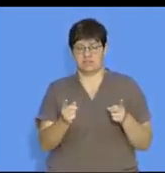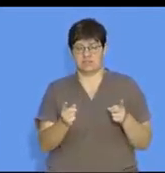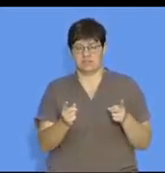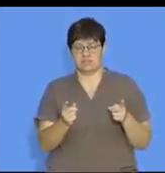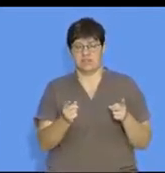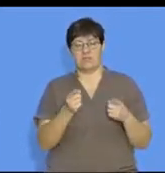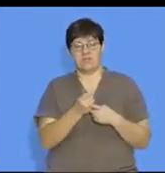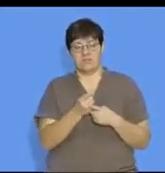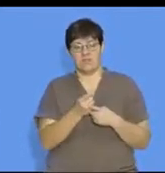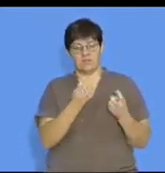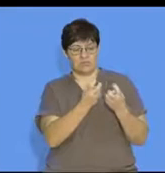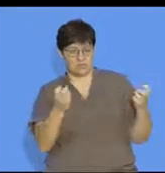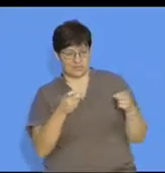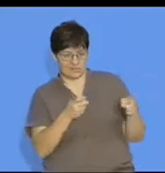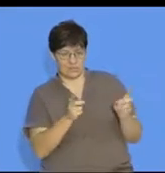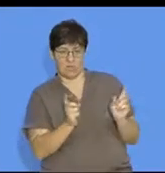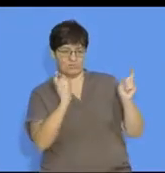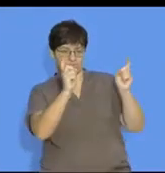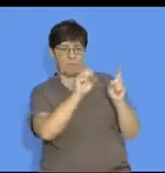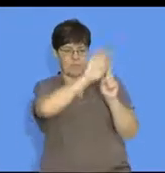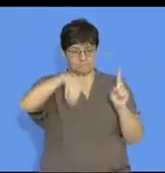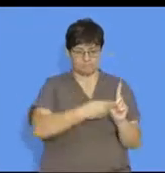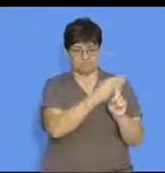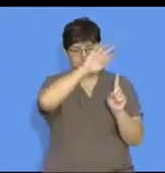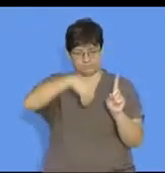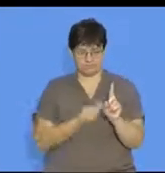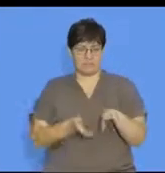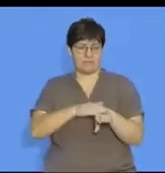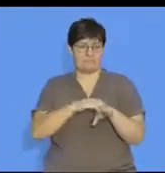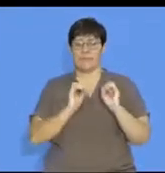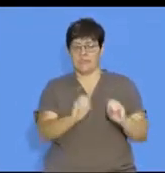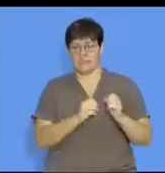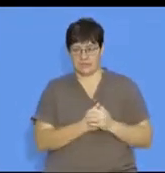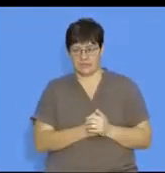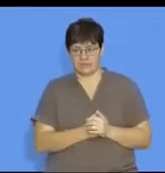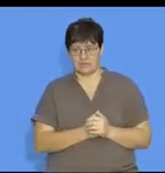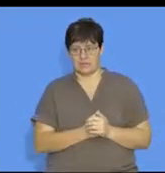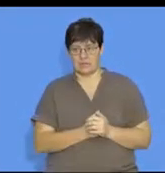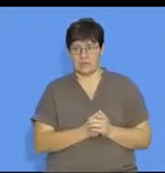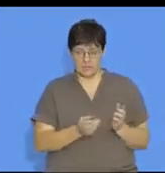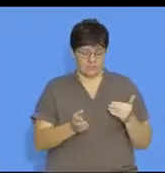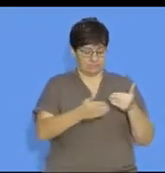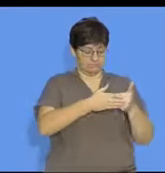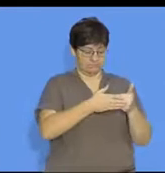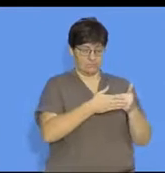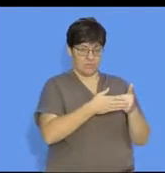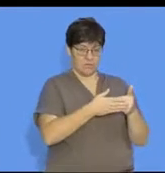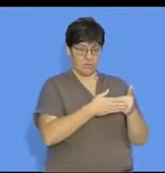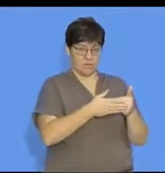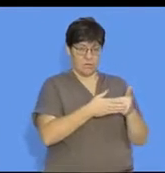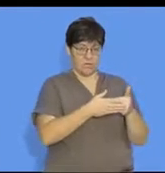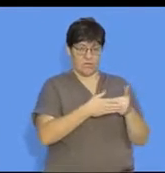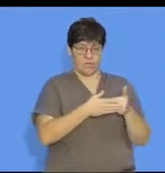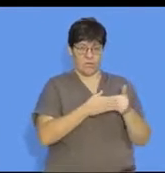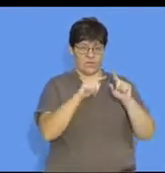difference across the source while there is no current in the circuit, okay? And then once we close or complete the circuit,